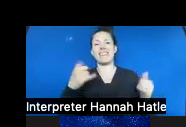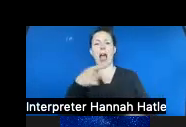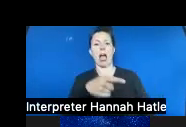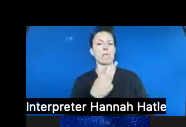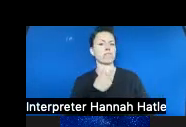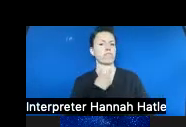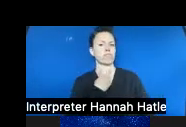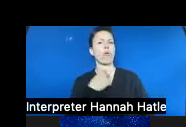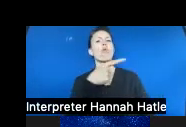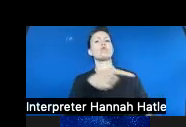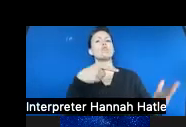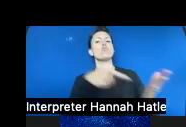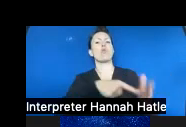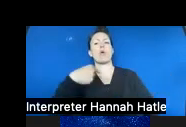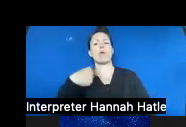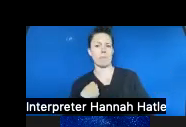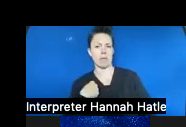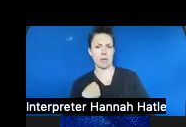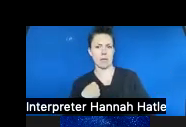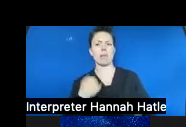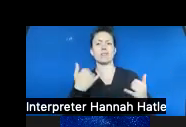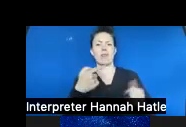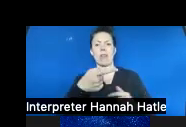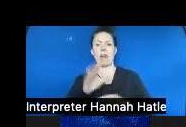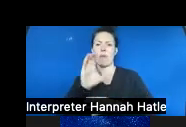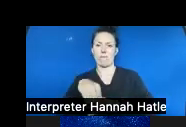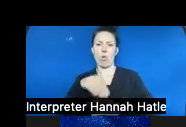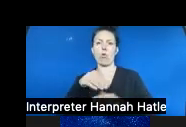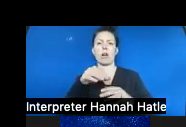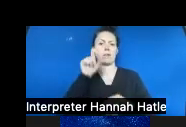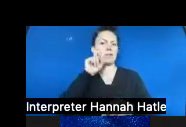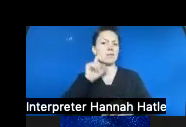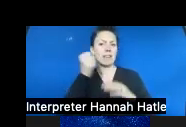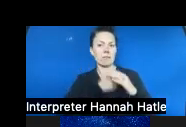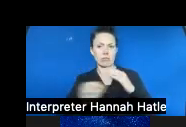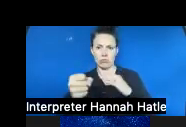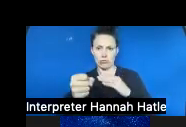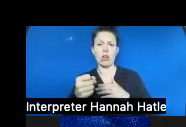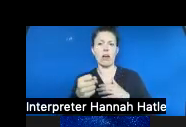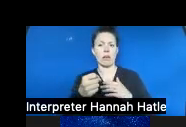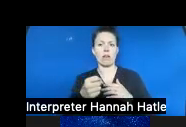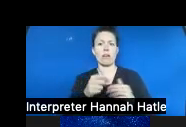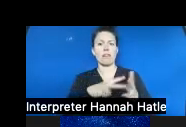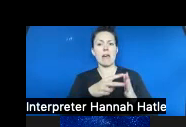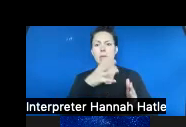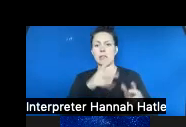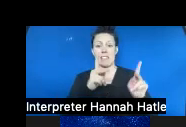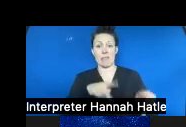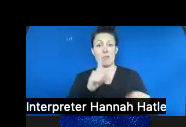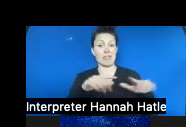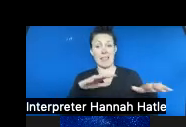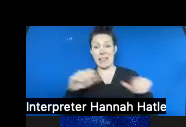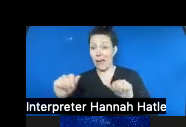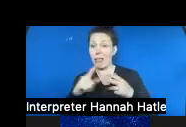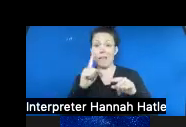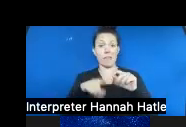owe me this. And then it goes into trafficking because they no longer, it's transactional. They can't leave. They can't escape. And they no longer